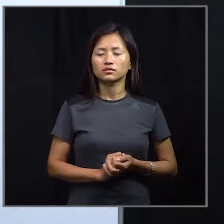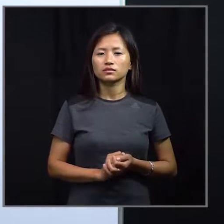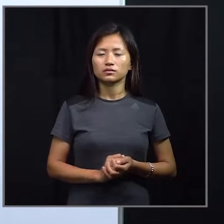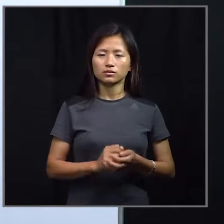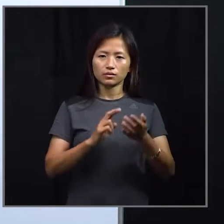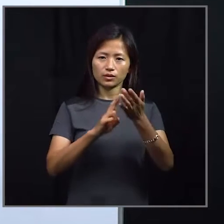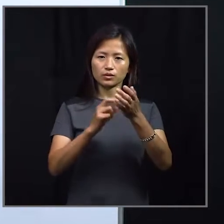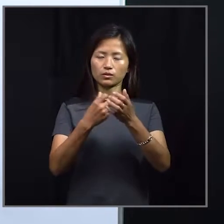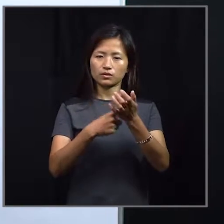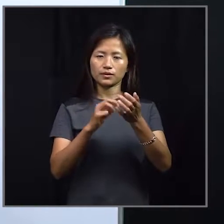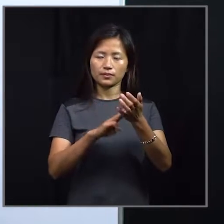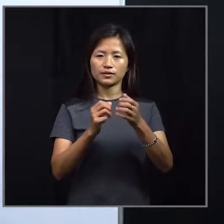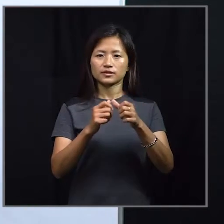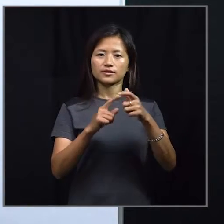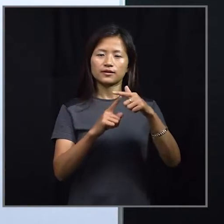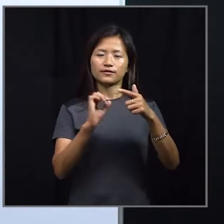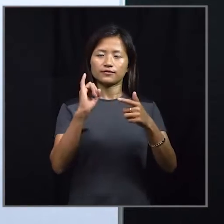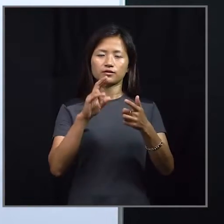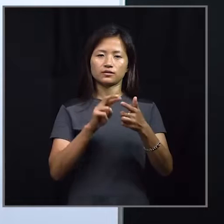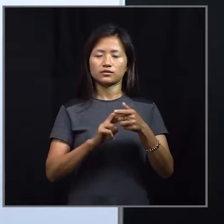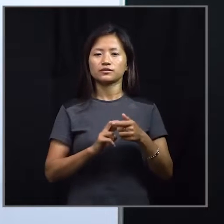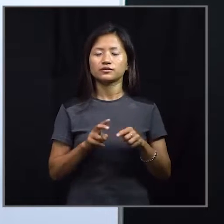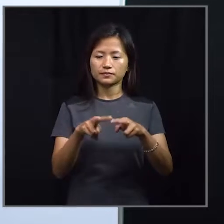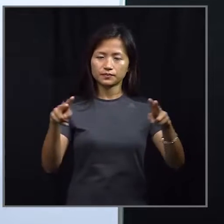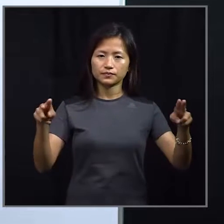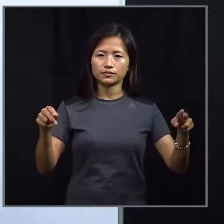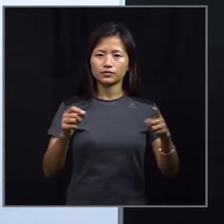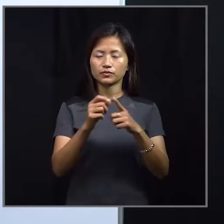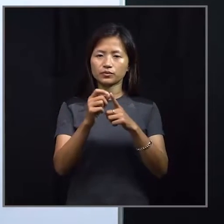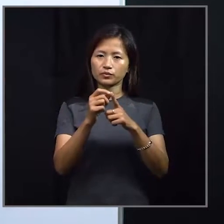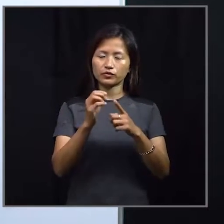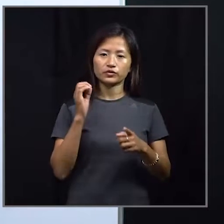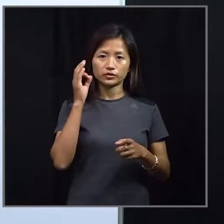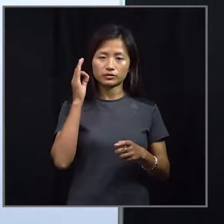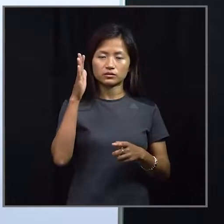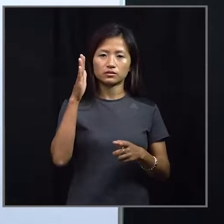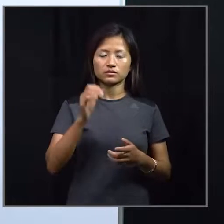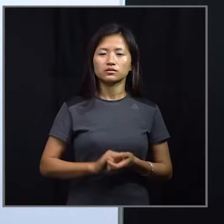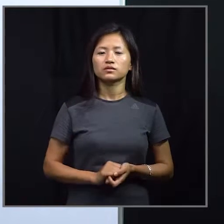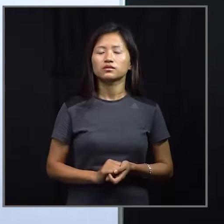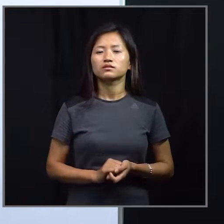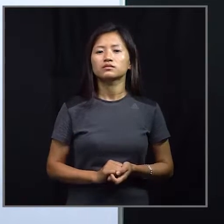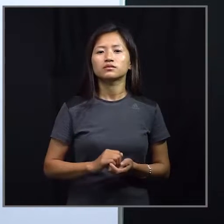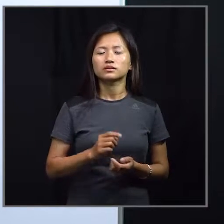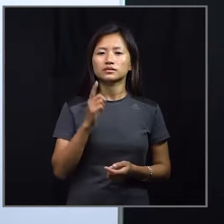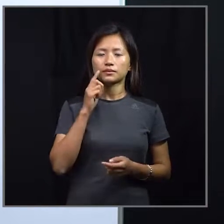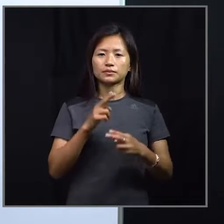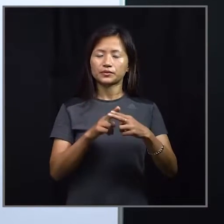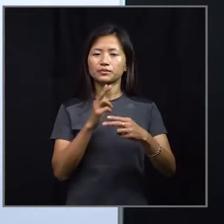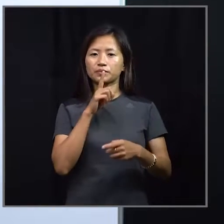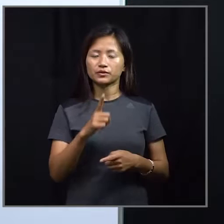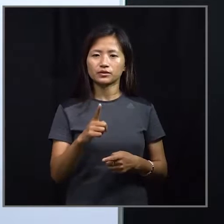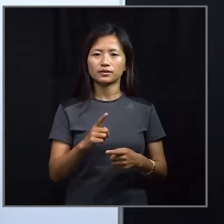normative economics. To some, economics might be different, but to Professor Rubins, economics is purely a positive